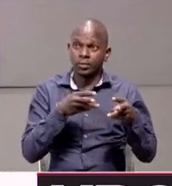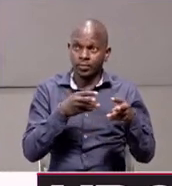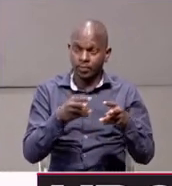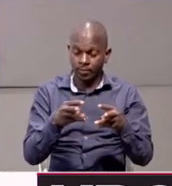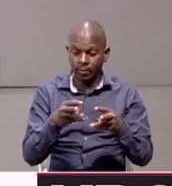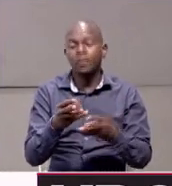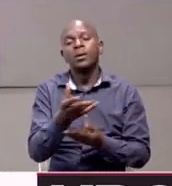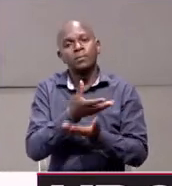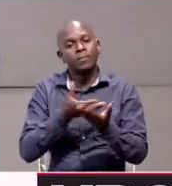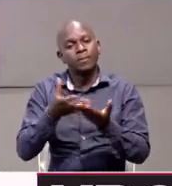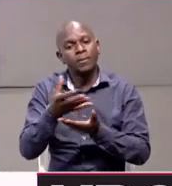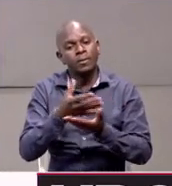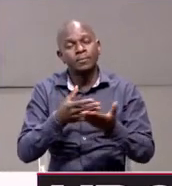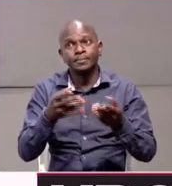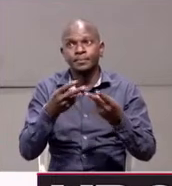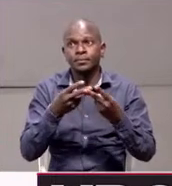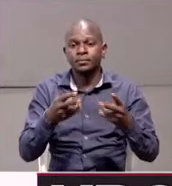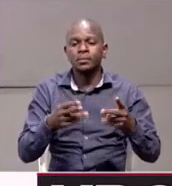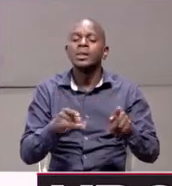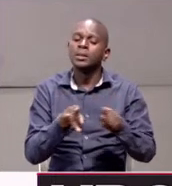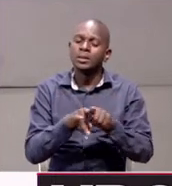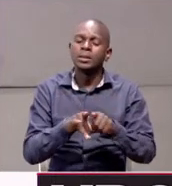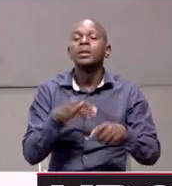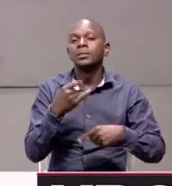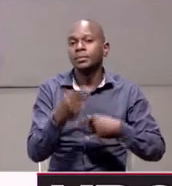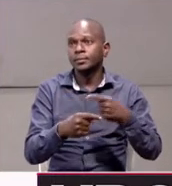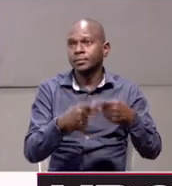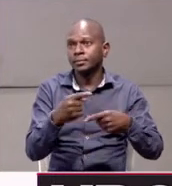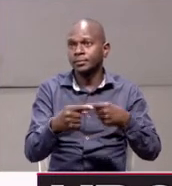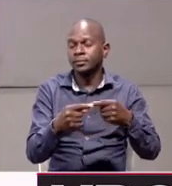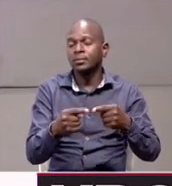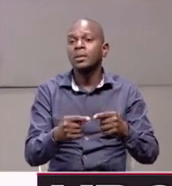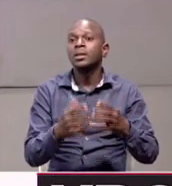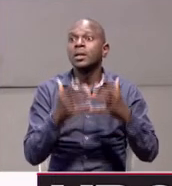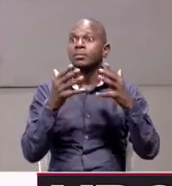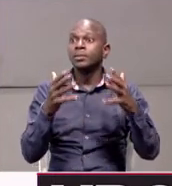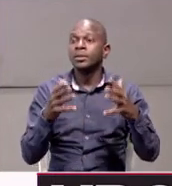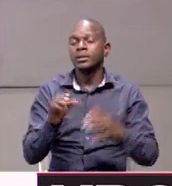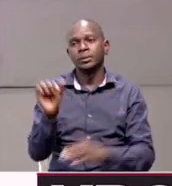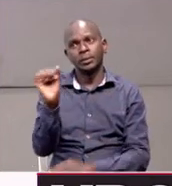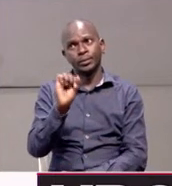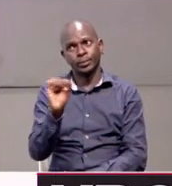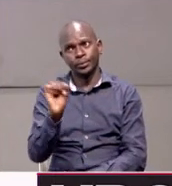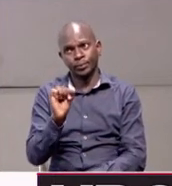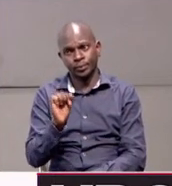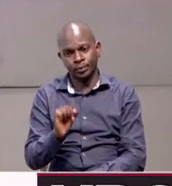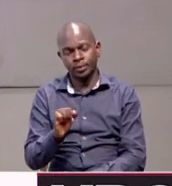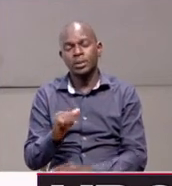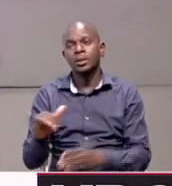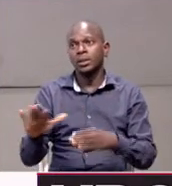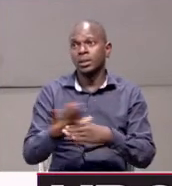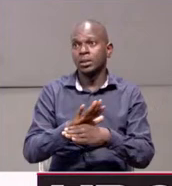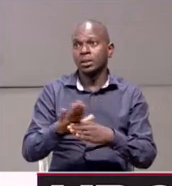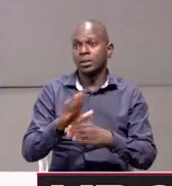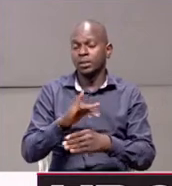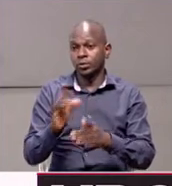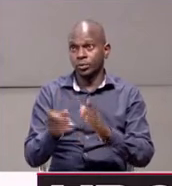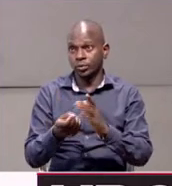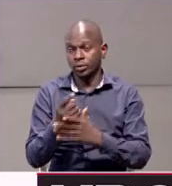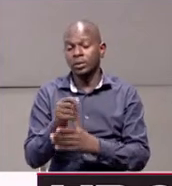for the conversation to start or even continue. As a big brand, we believe that once we make the investments in opportunities like